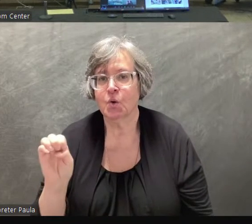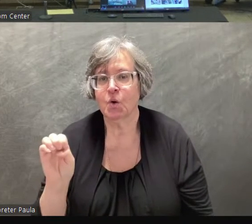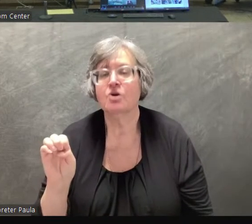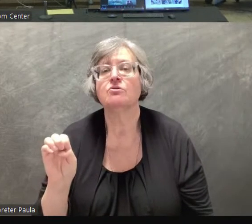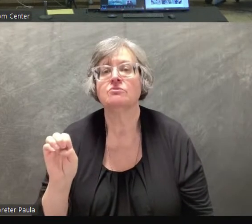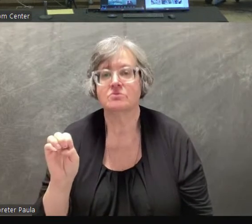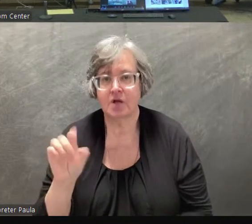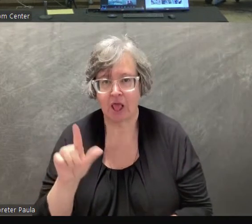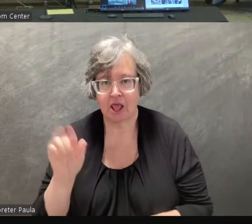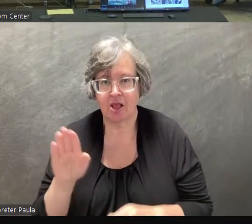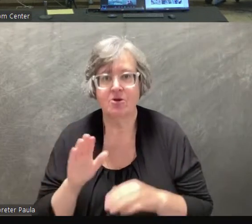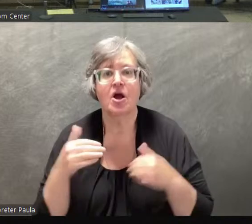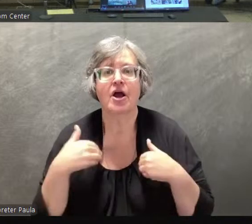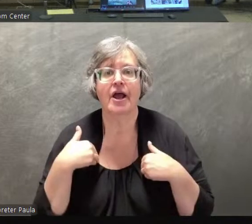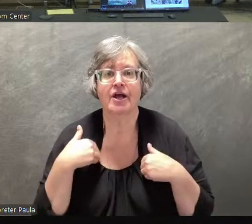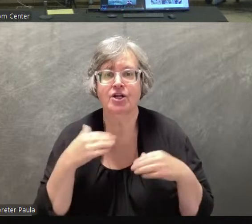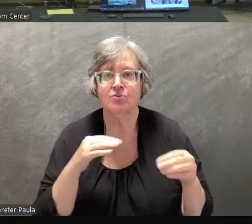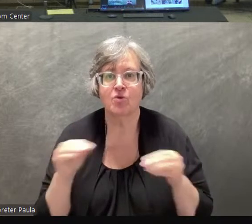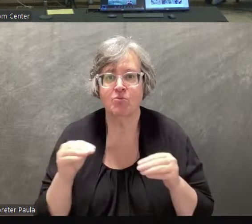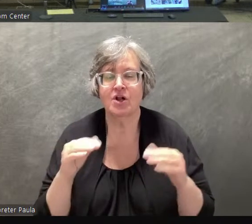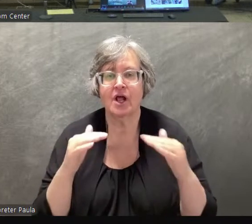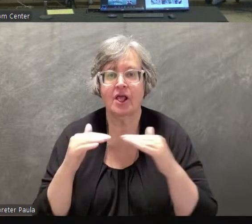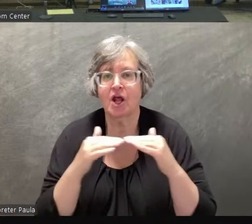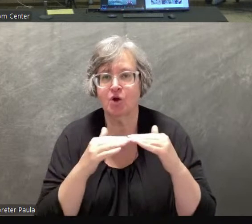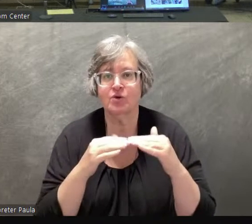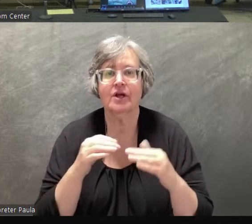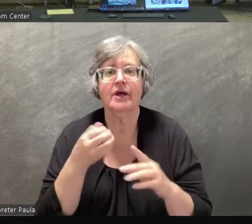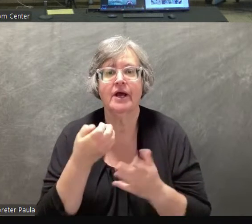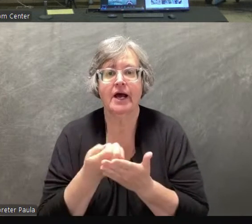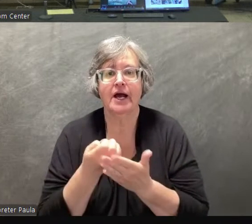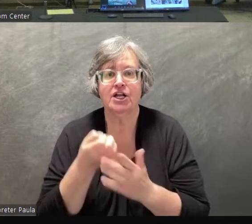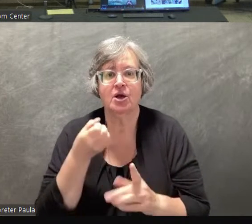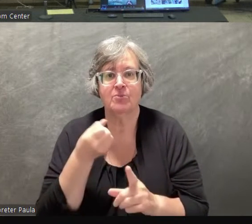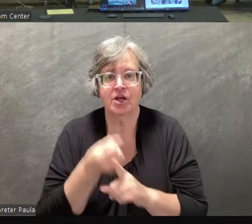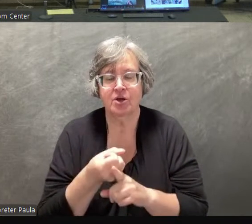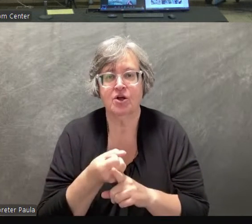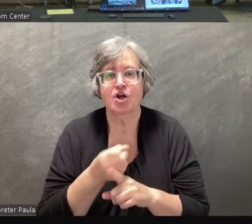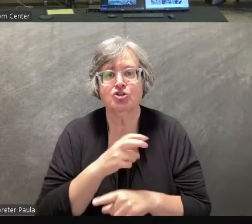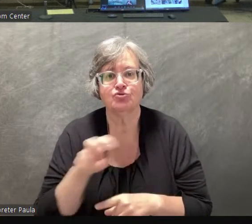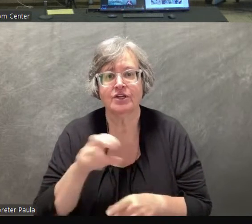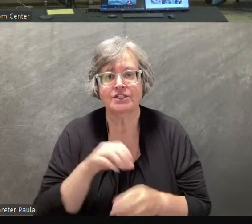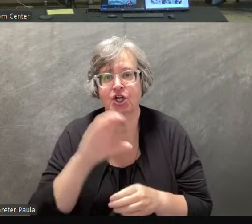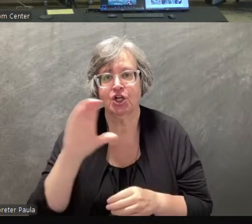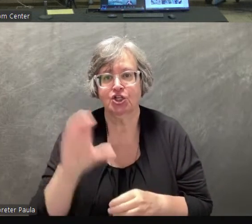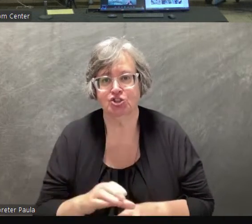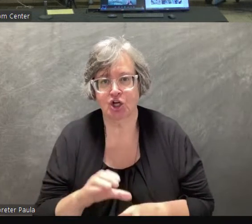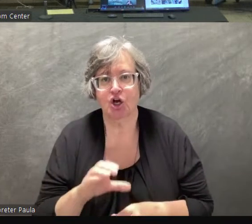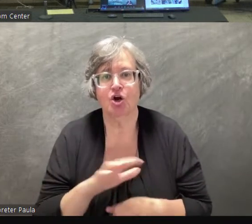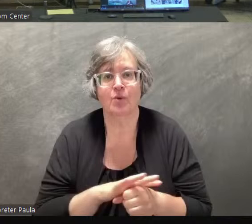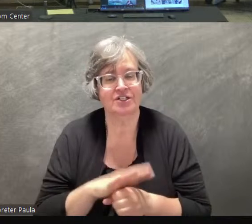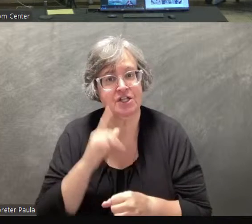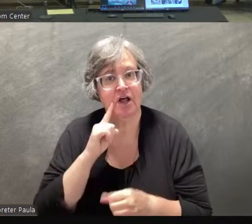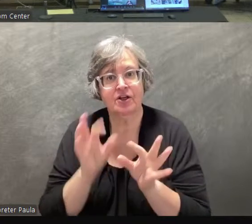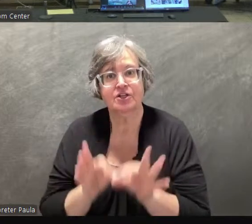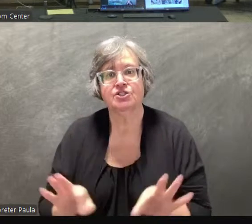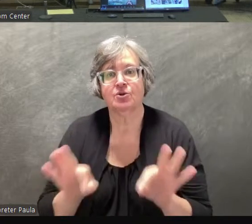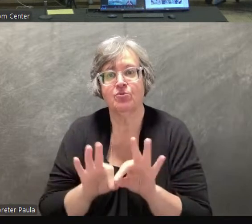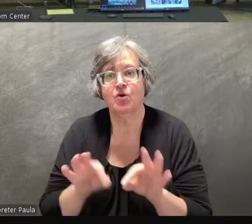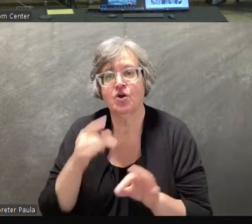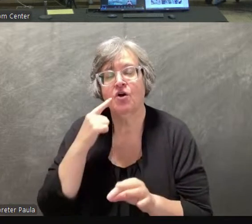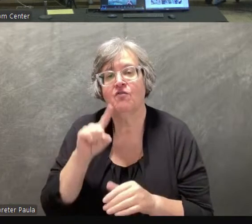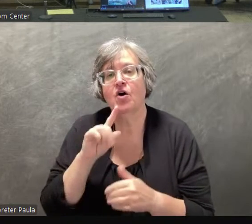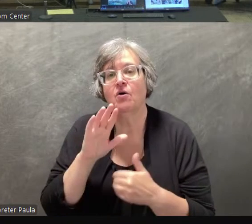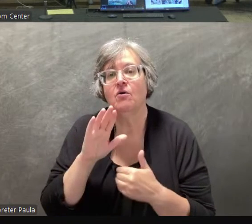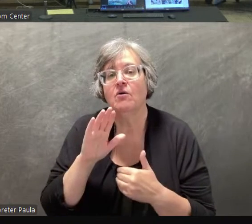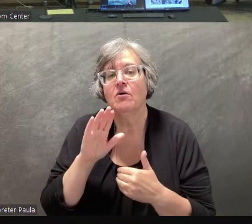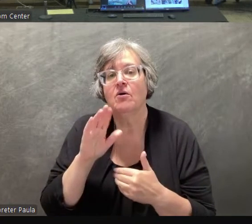entitled Mobility, Equity, and the Economic Impact of Transit in the Chicago Region, which I believe is a vital tool in the ongoing public